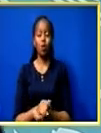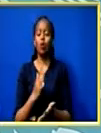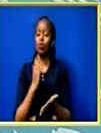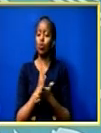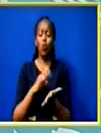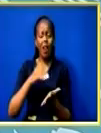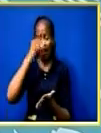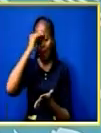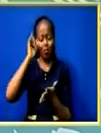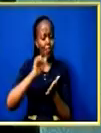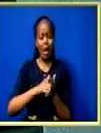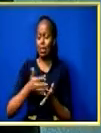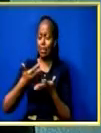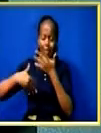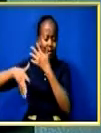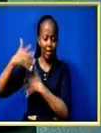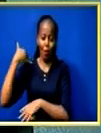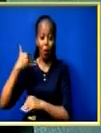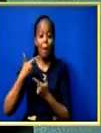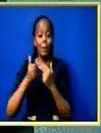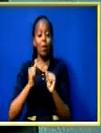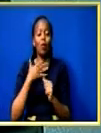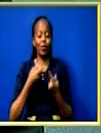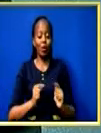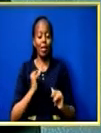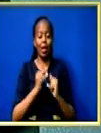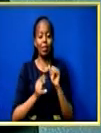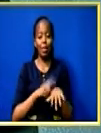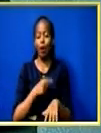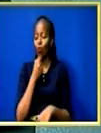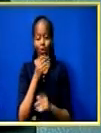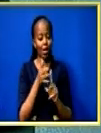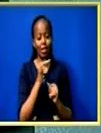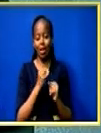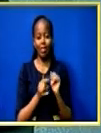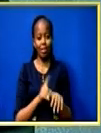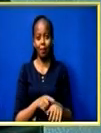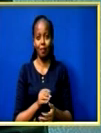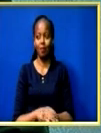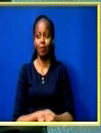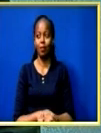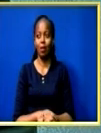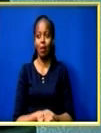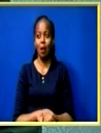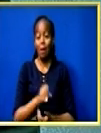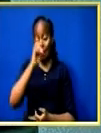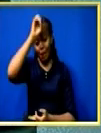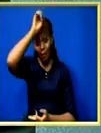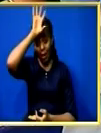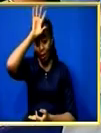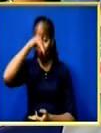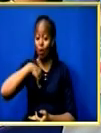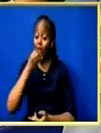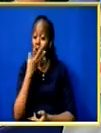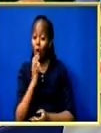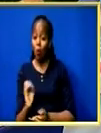that. Oh, my Okay, dear. let me try the last one. I wish I get this one. Pineapples. Pineapples don't have